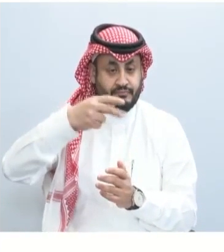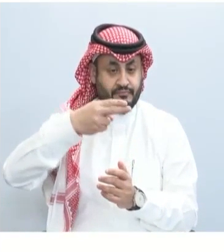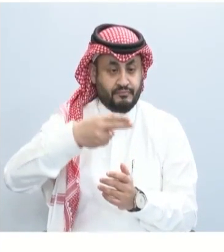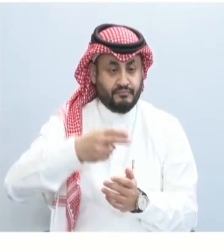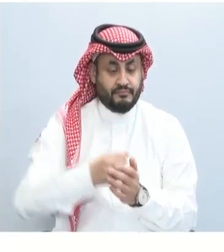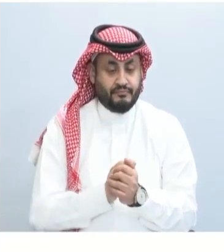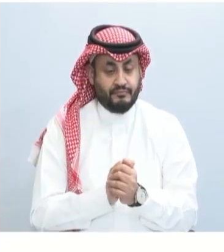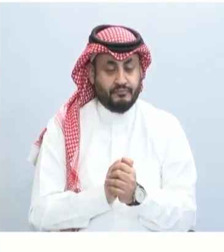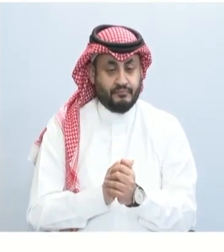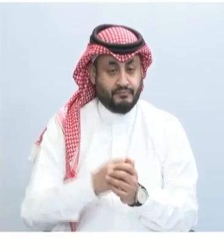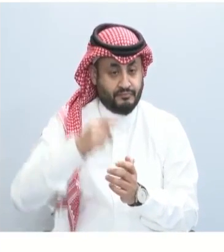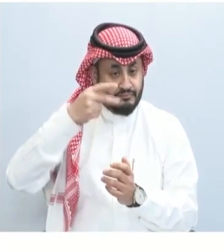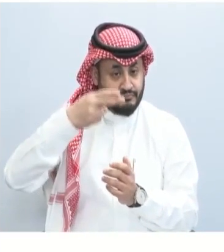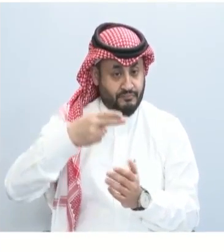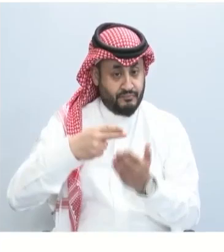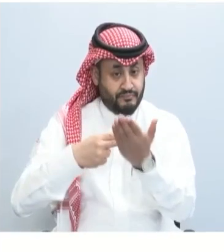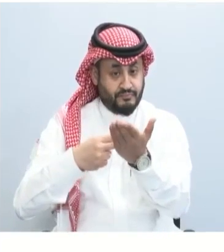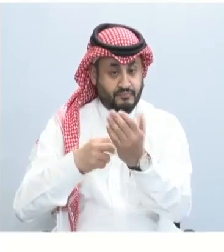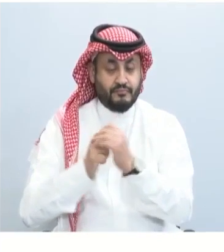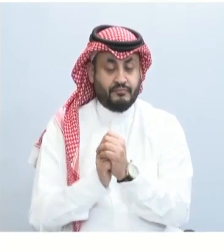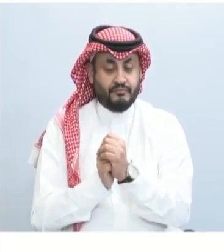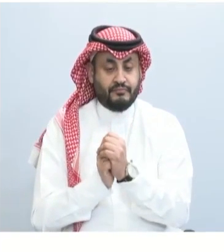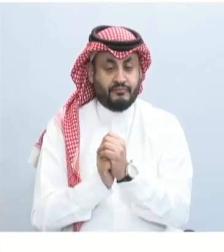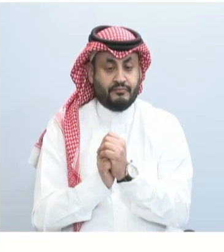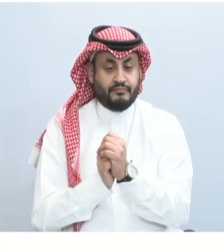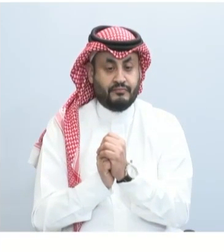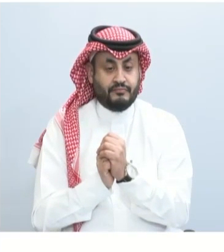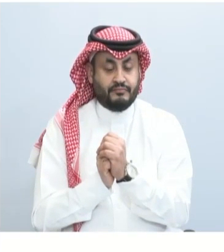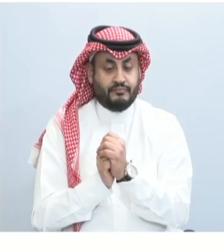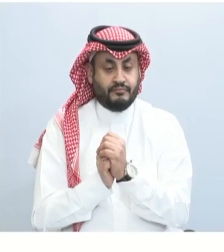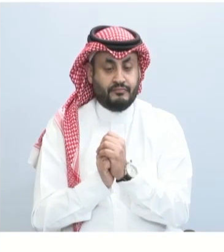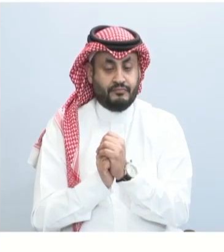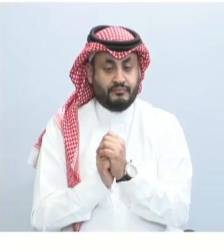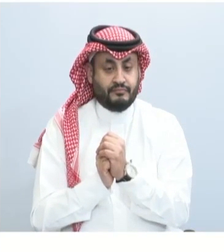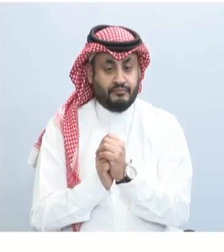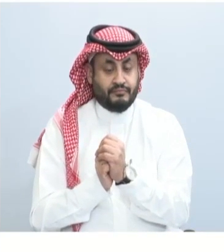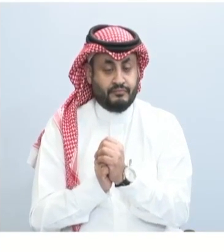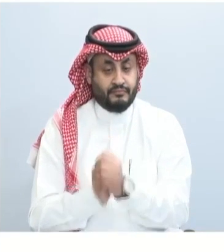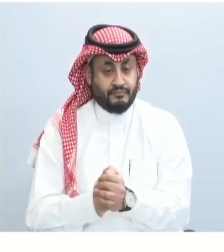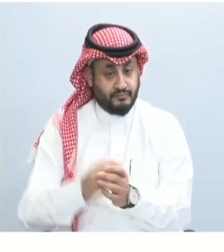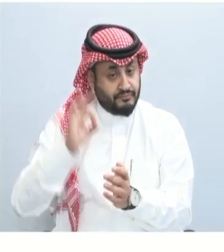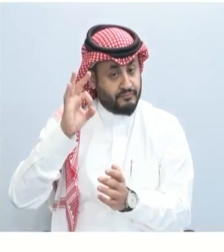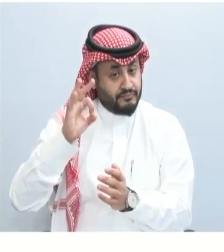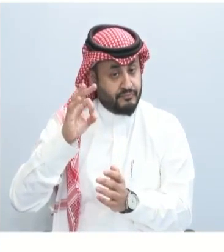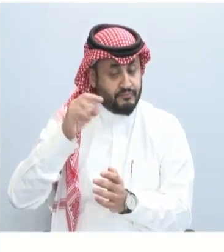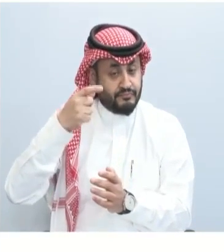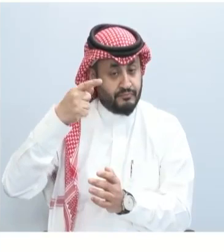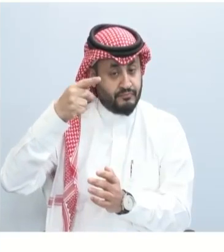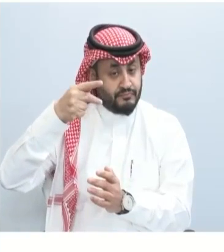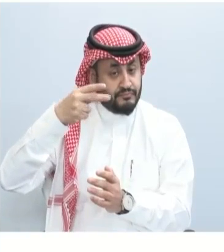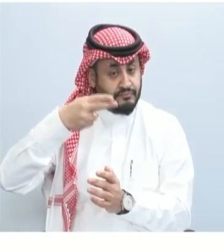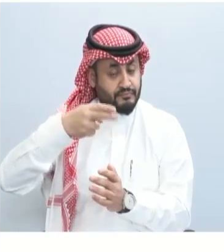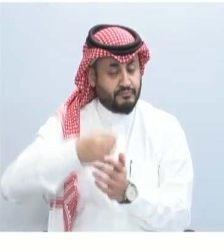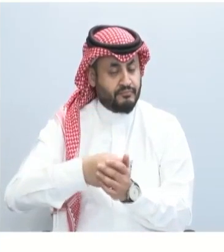Photo. The word photo. Does it start with F or PH